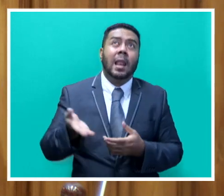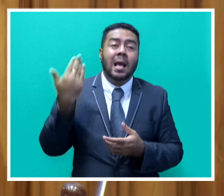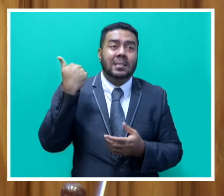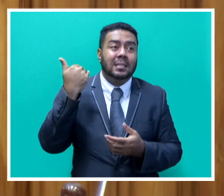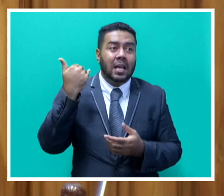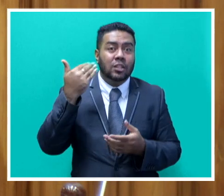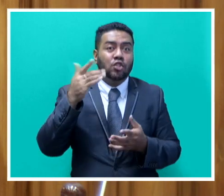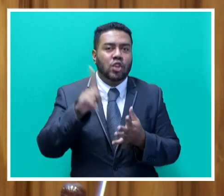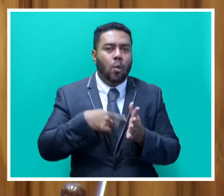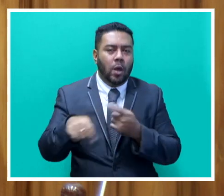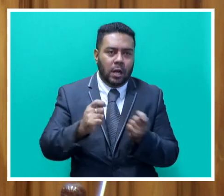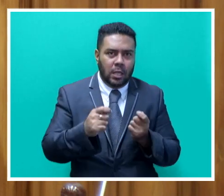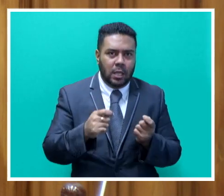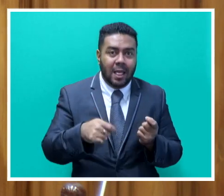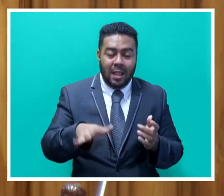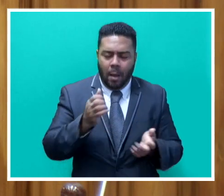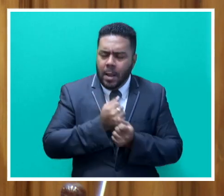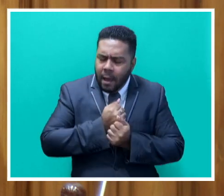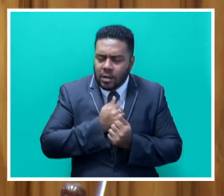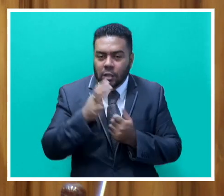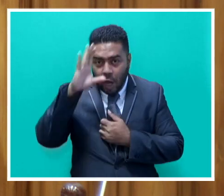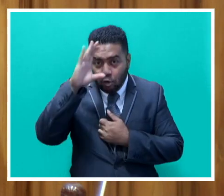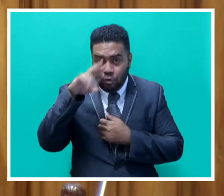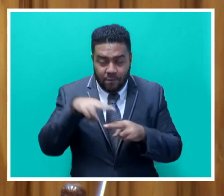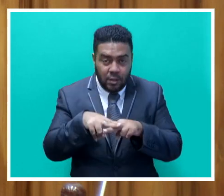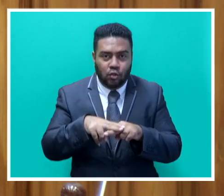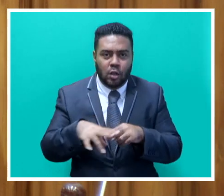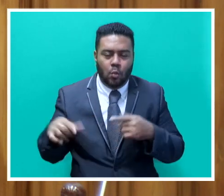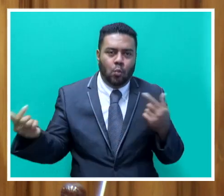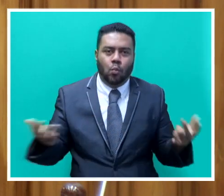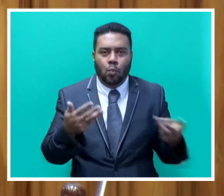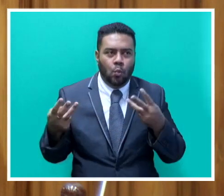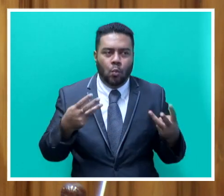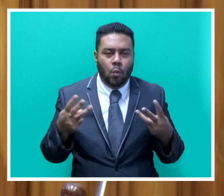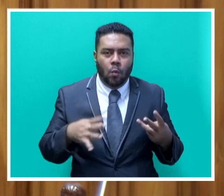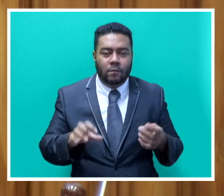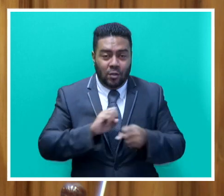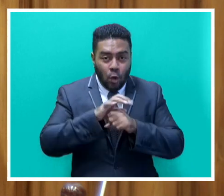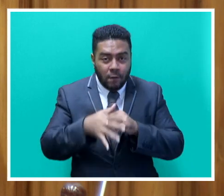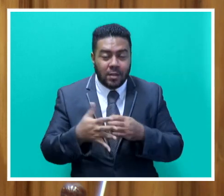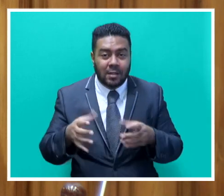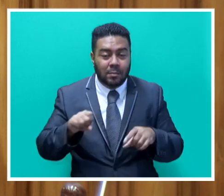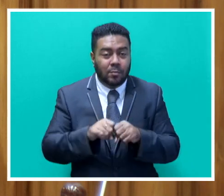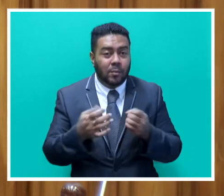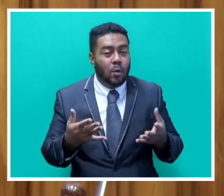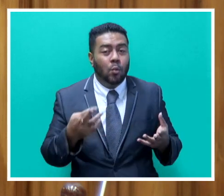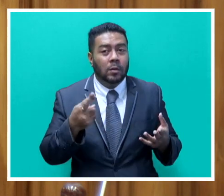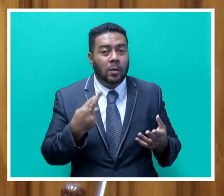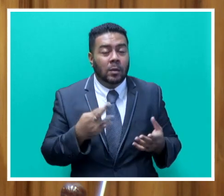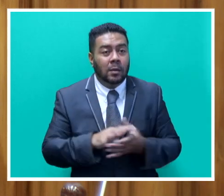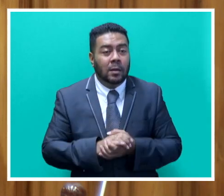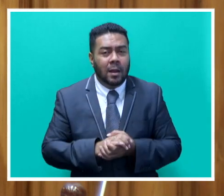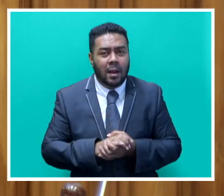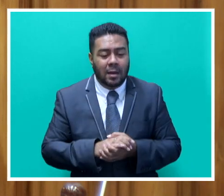words echo true today as our beloved country battles a fight and a war right now. Fiji's COVID outbreak response frontline teams are out there every